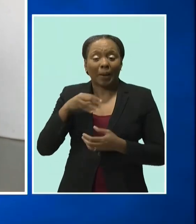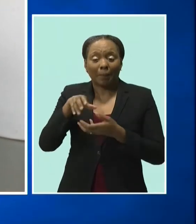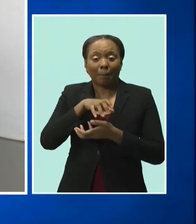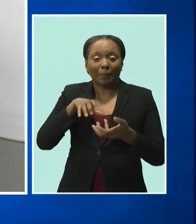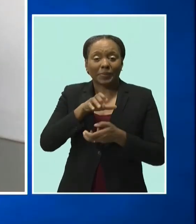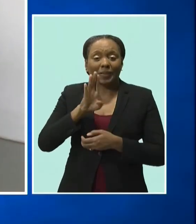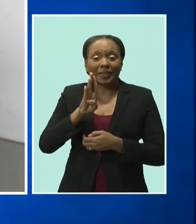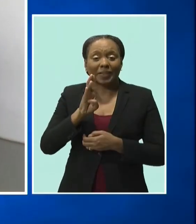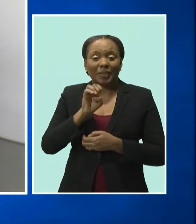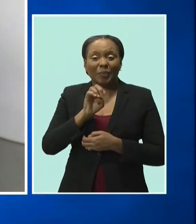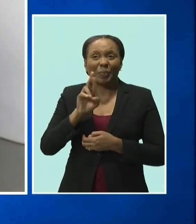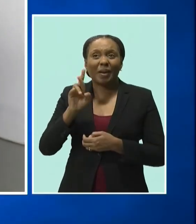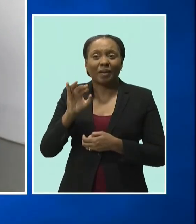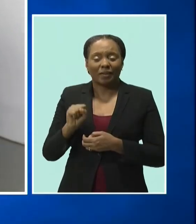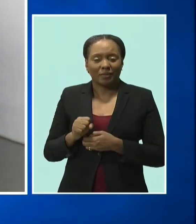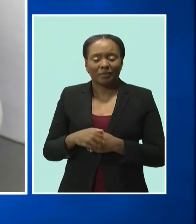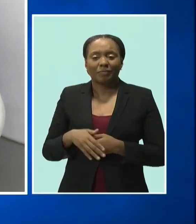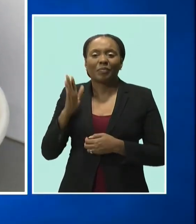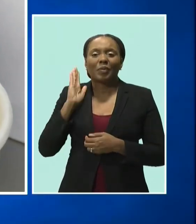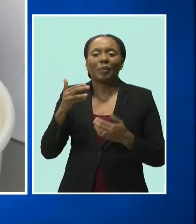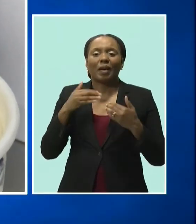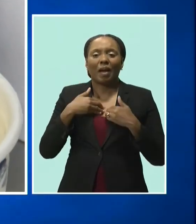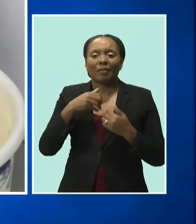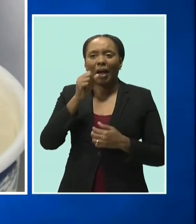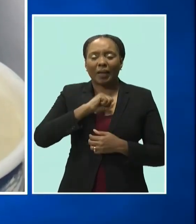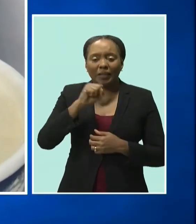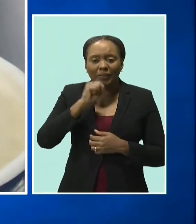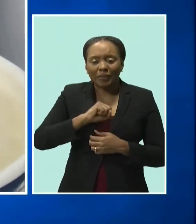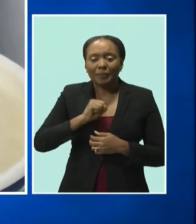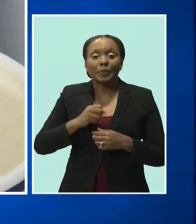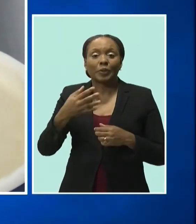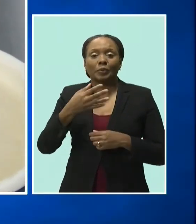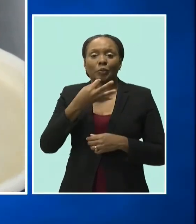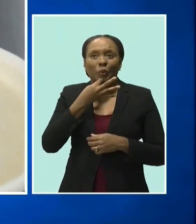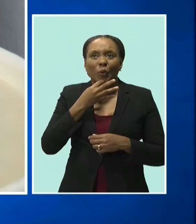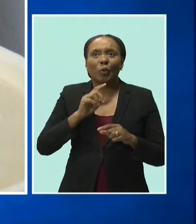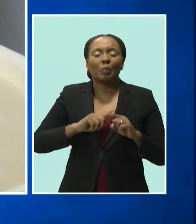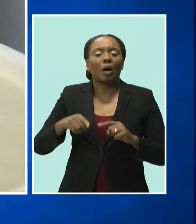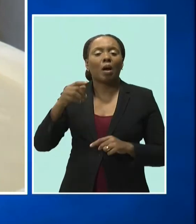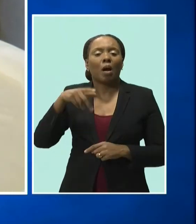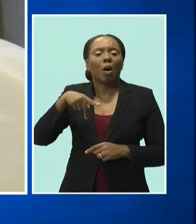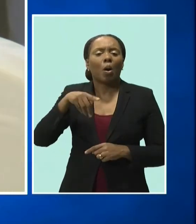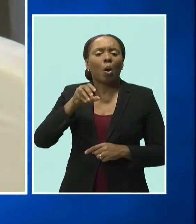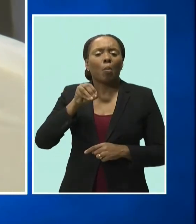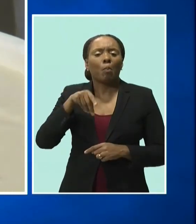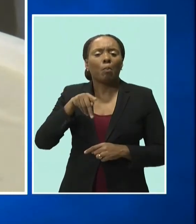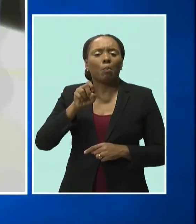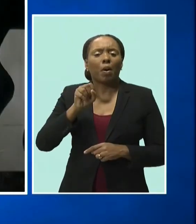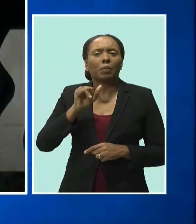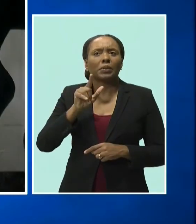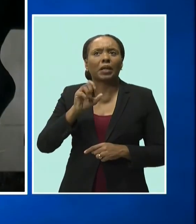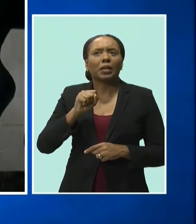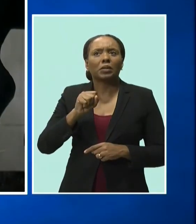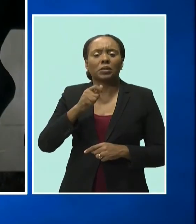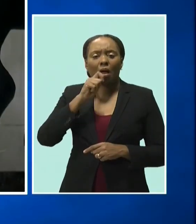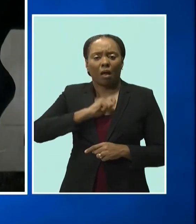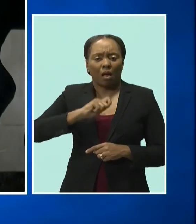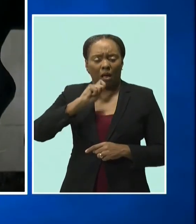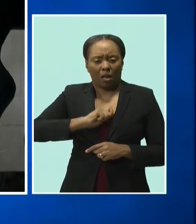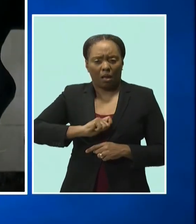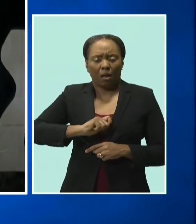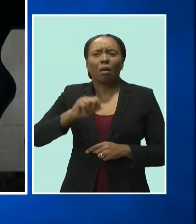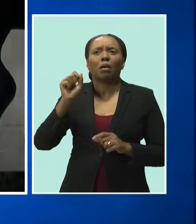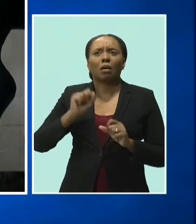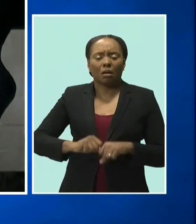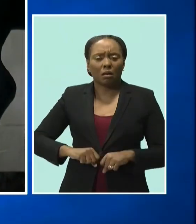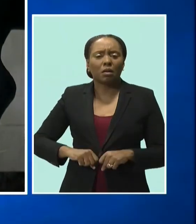cream section is coming soon, but popsicles are available in a number of flavors. You can find us on Instagram, or you can contact